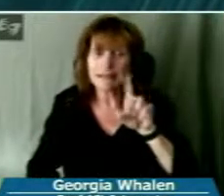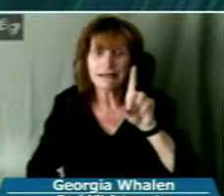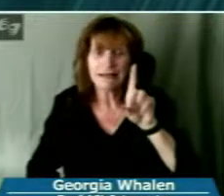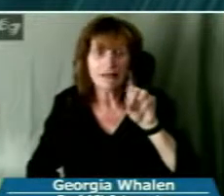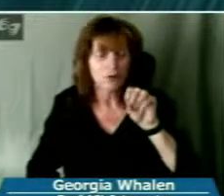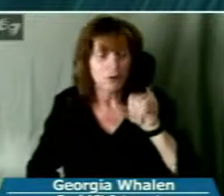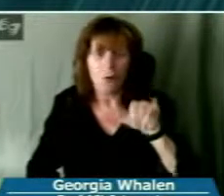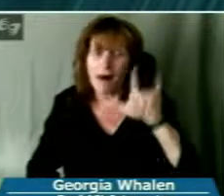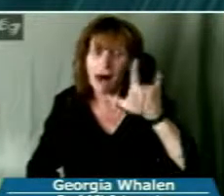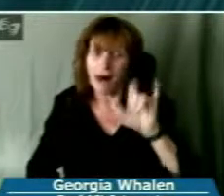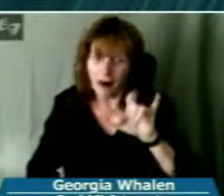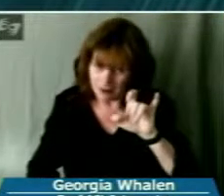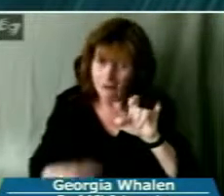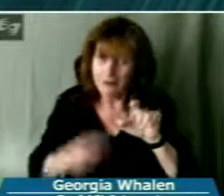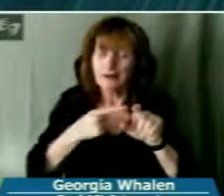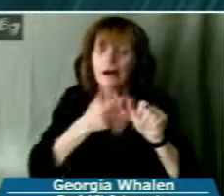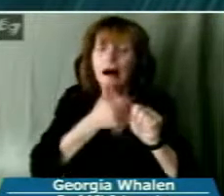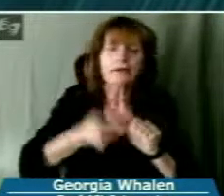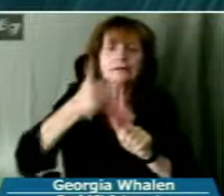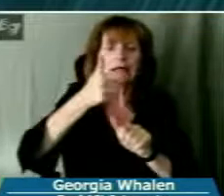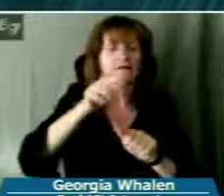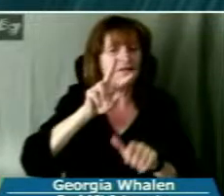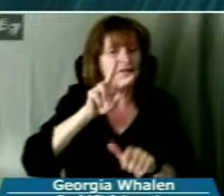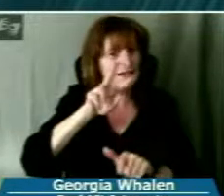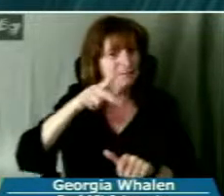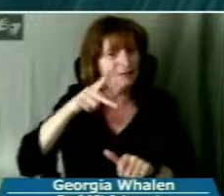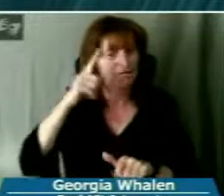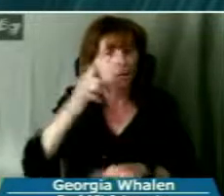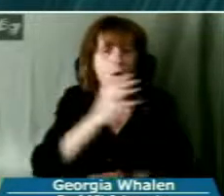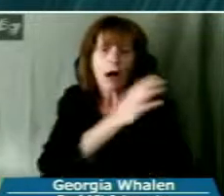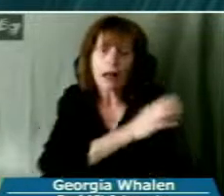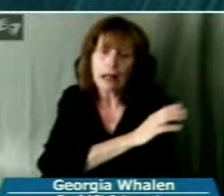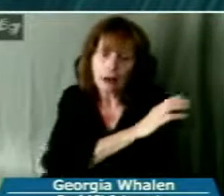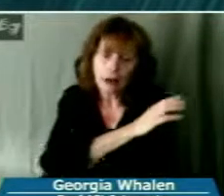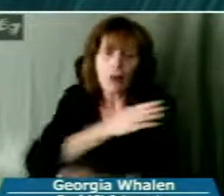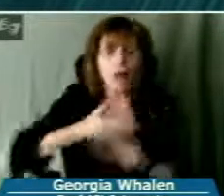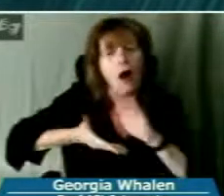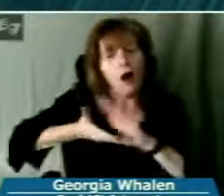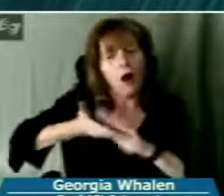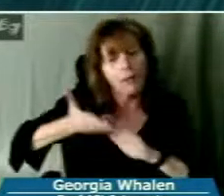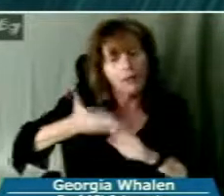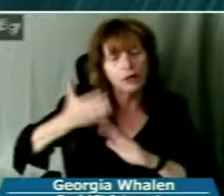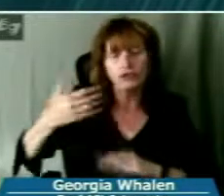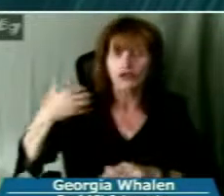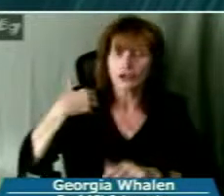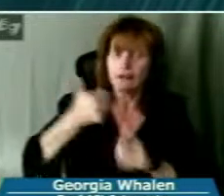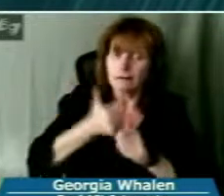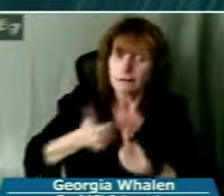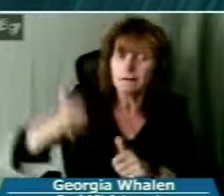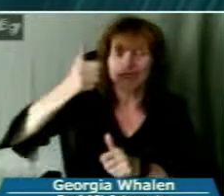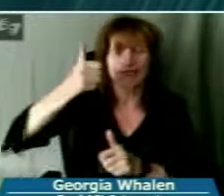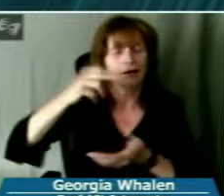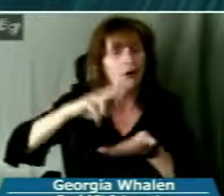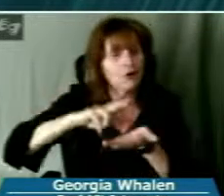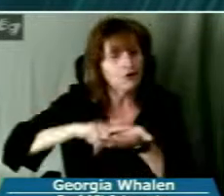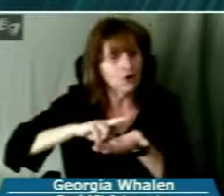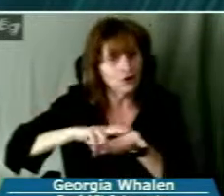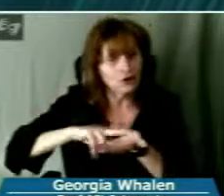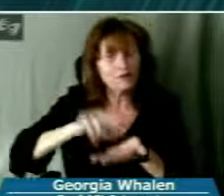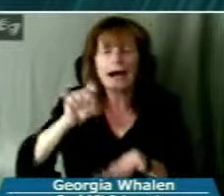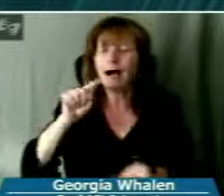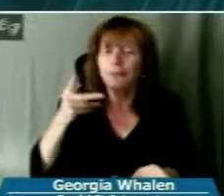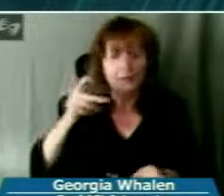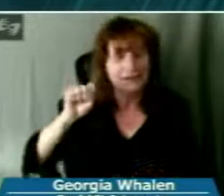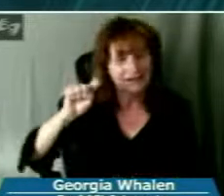joining us to answer any media questions around the current situation at some of our congregate care settings in Hamilton. So they'll